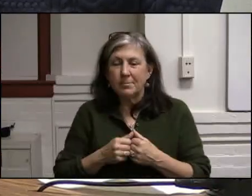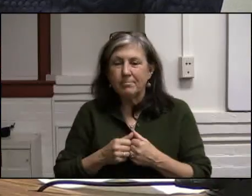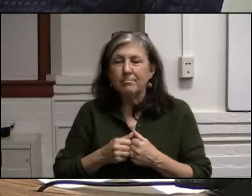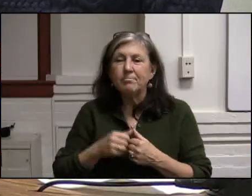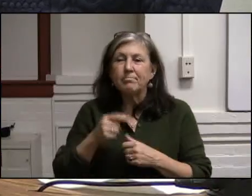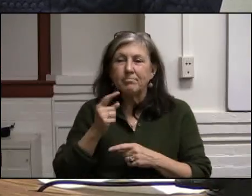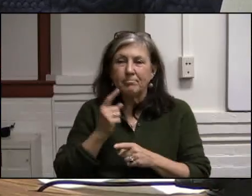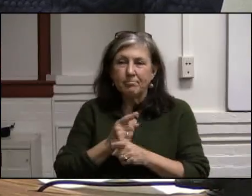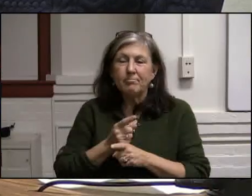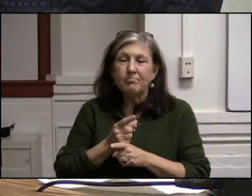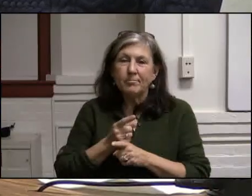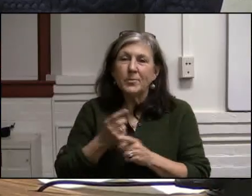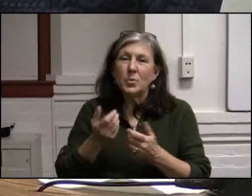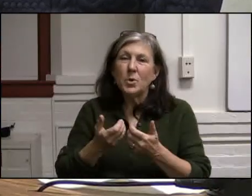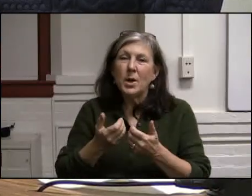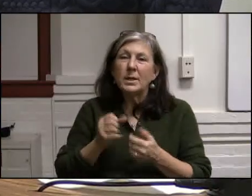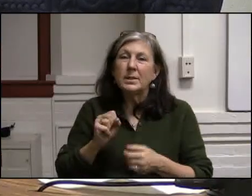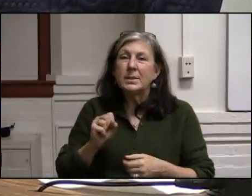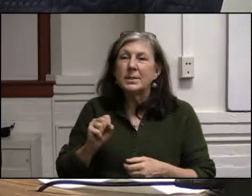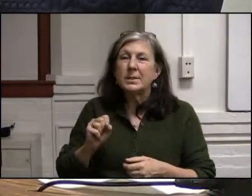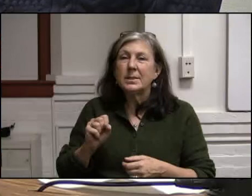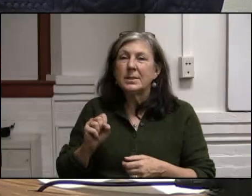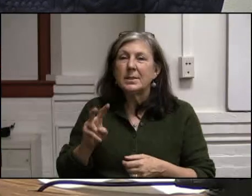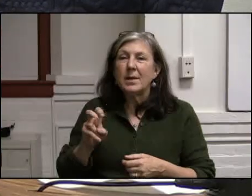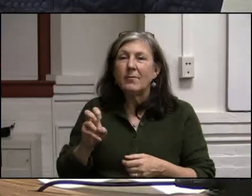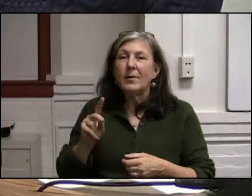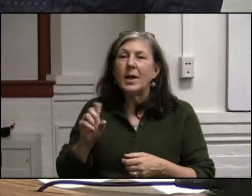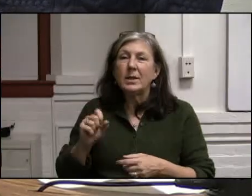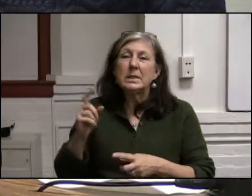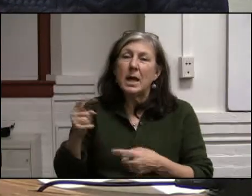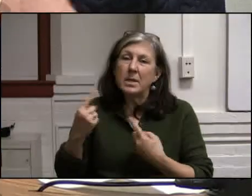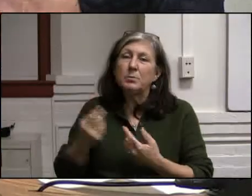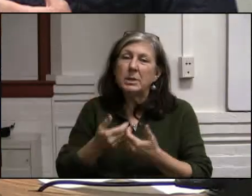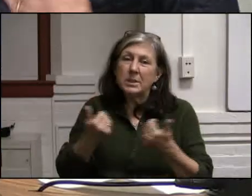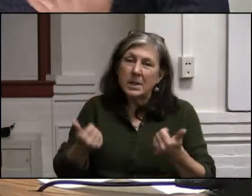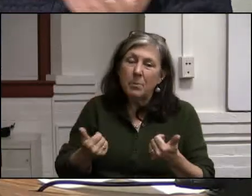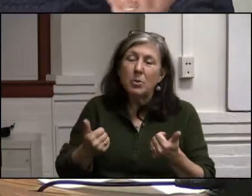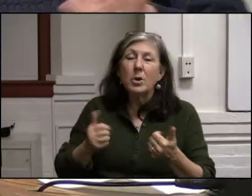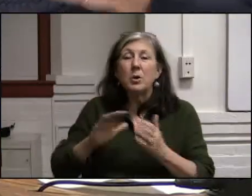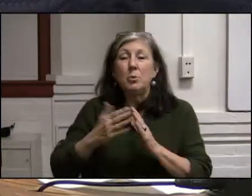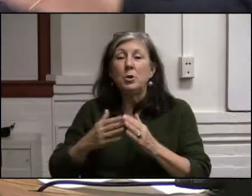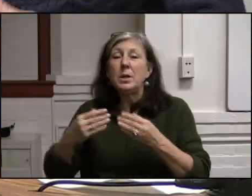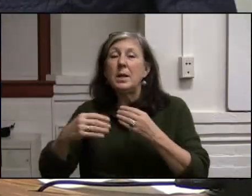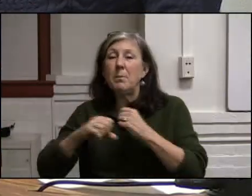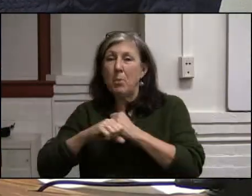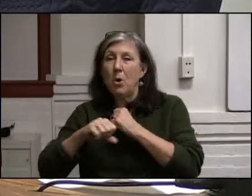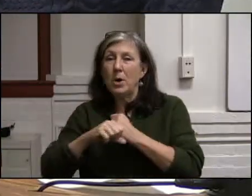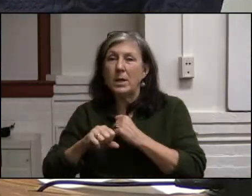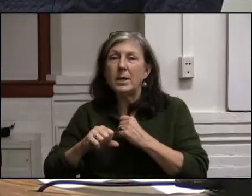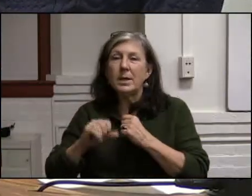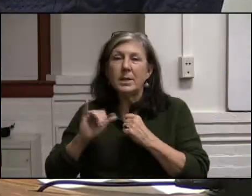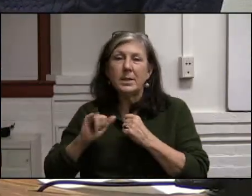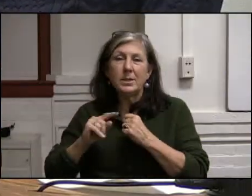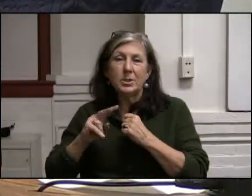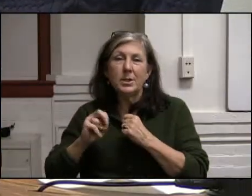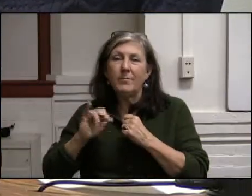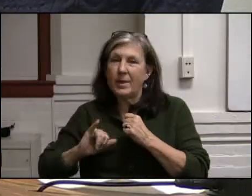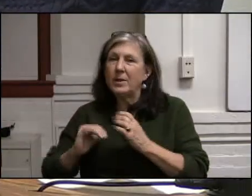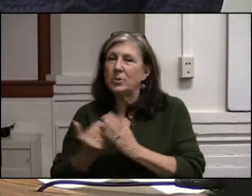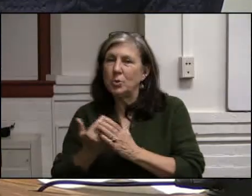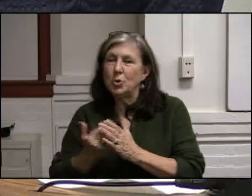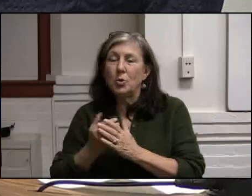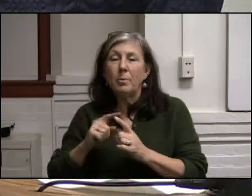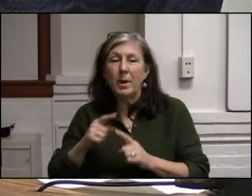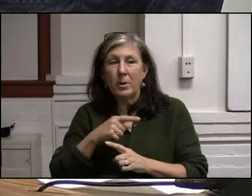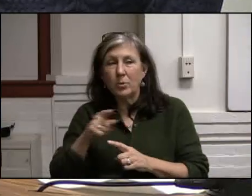item. And CEVEDS has traditionally been a separate item. The Community Marketing Initiative, of course, is new. So, but you indicated last